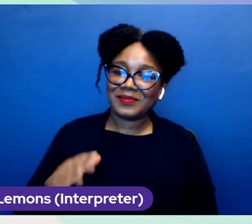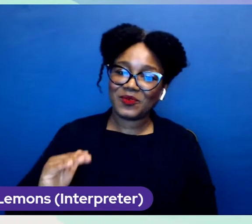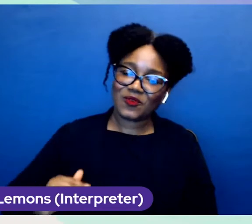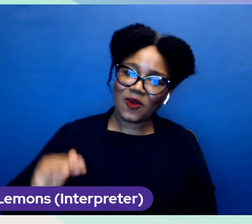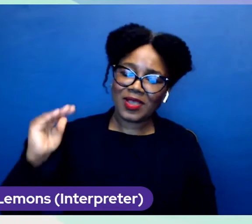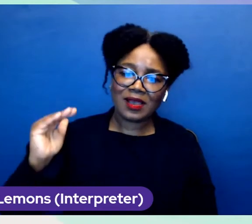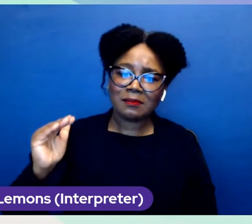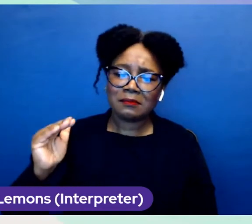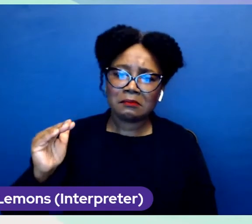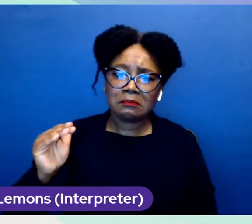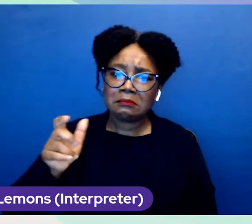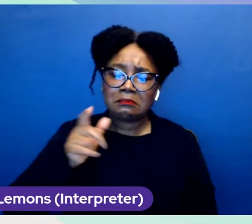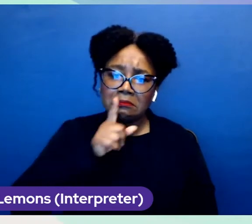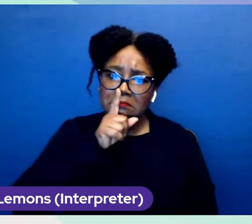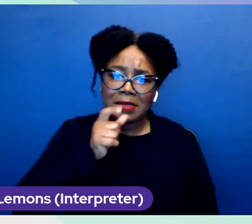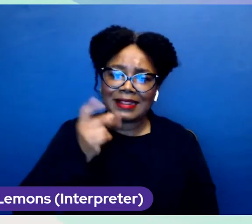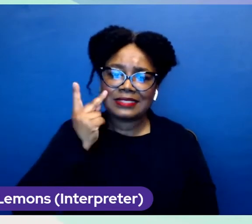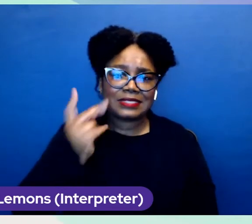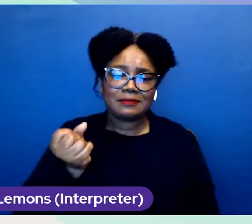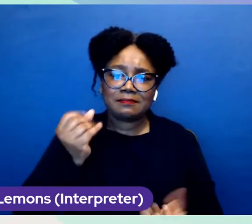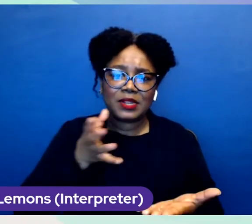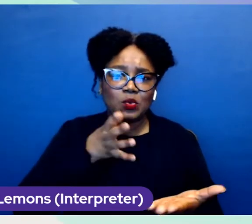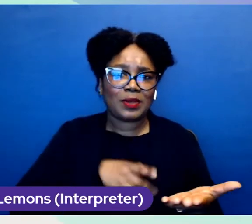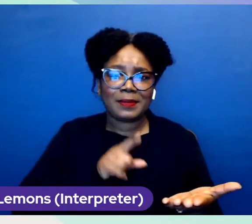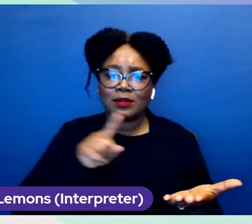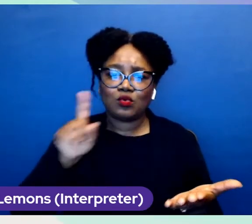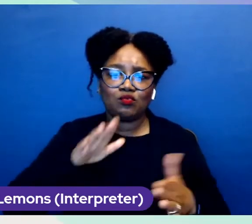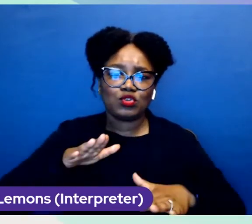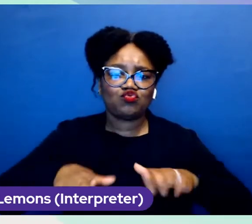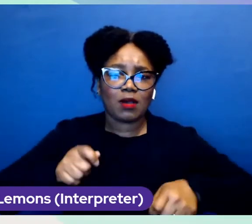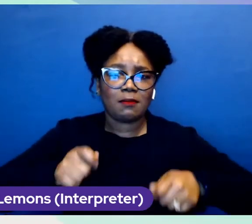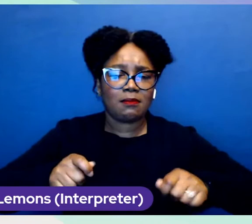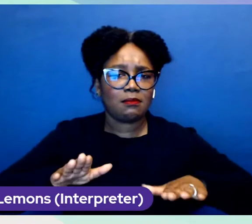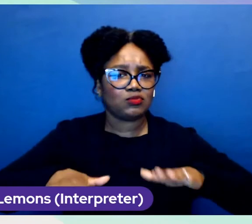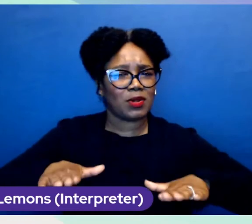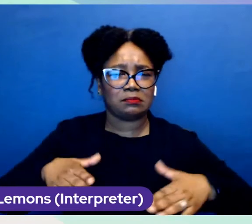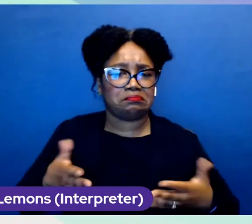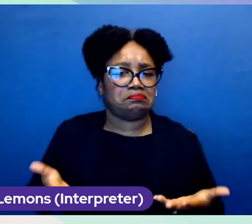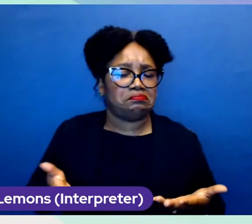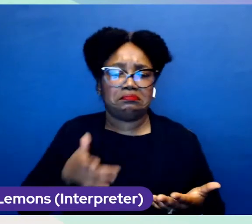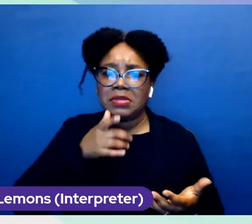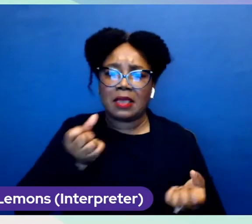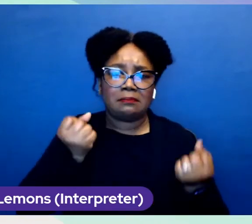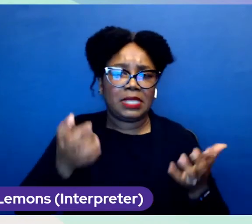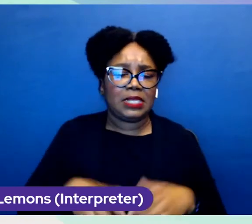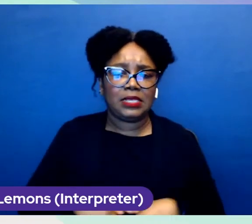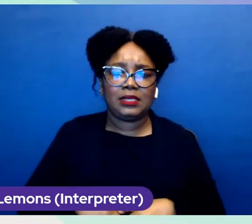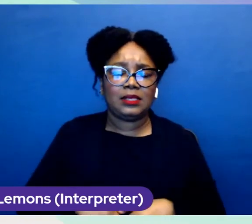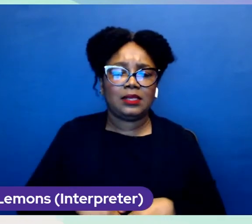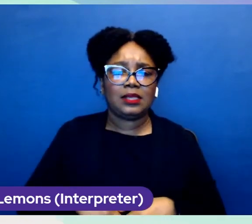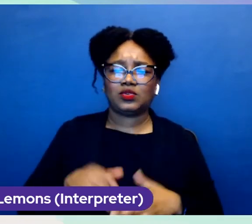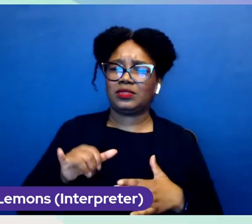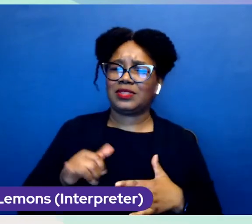and I couldn't actually see many women in the music space. So that sort of pulled me back, and I had the